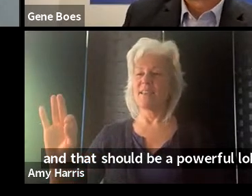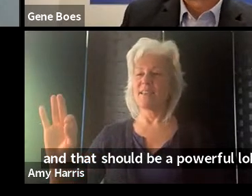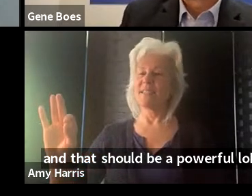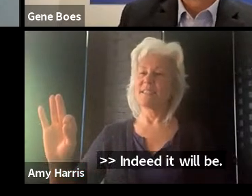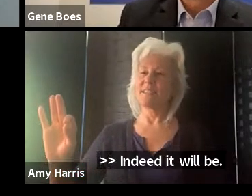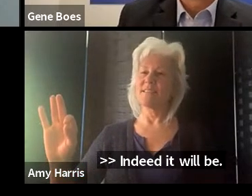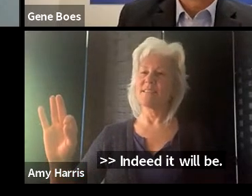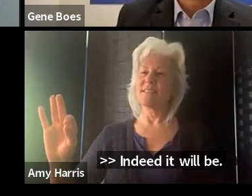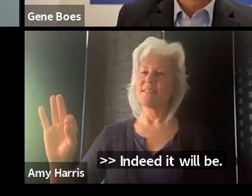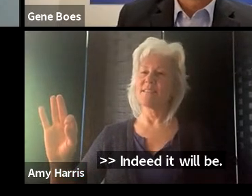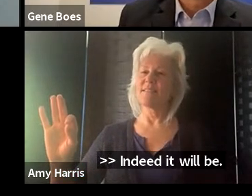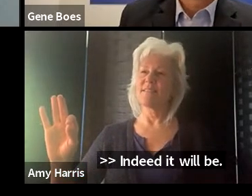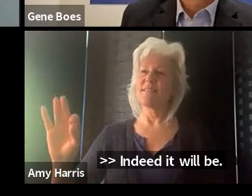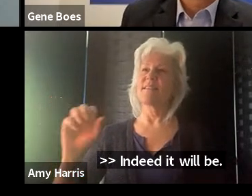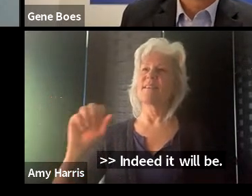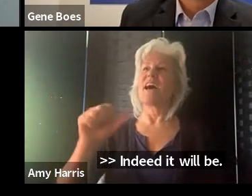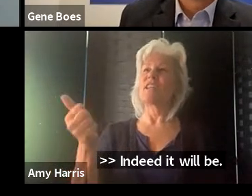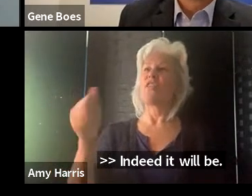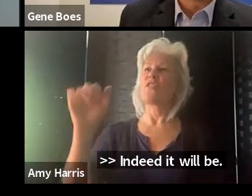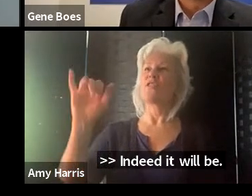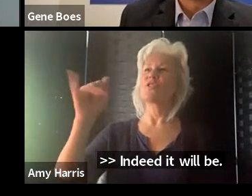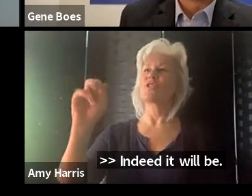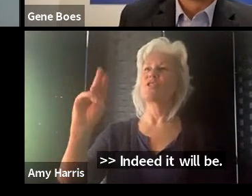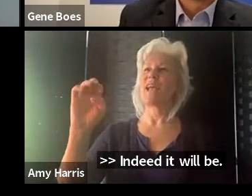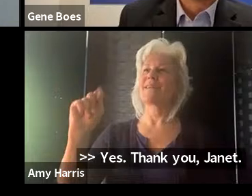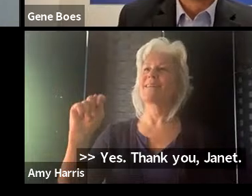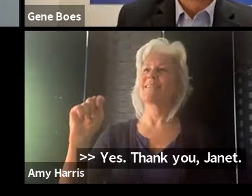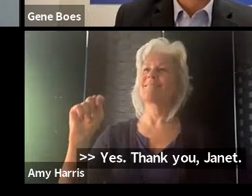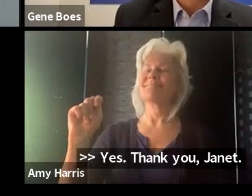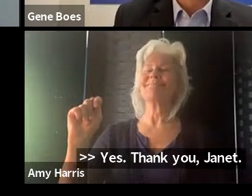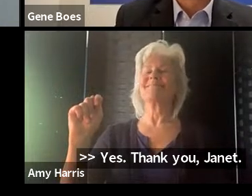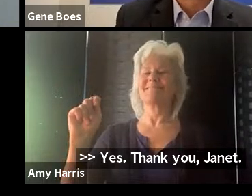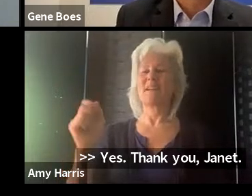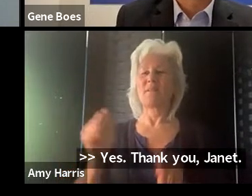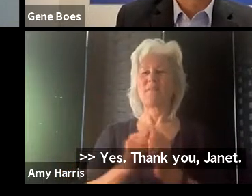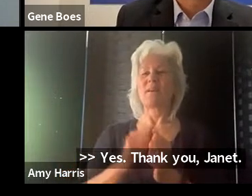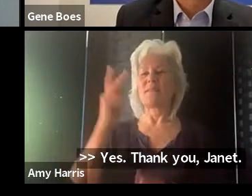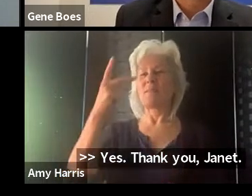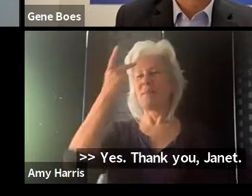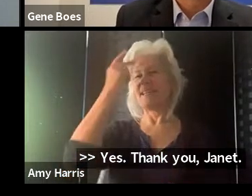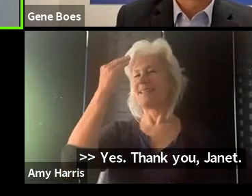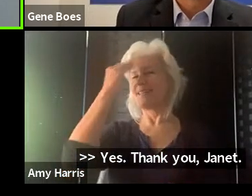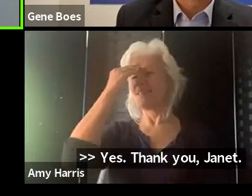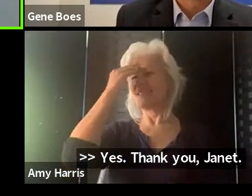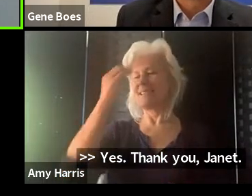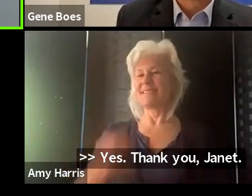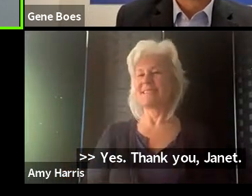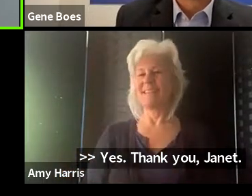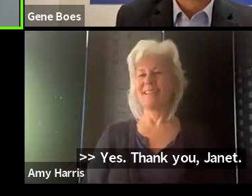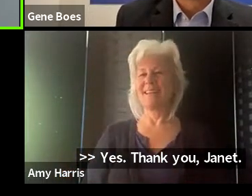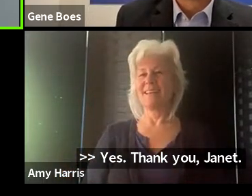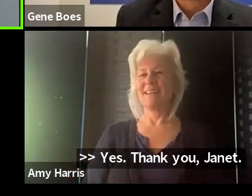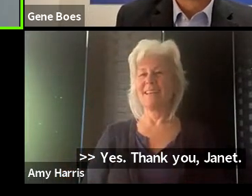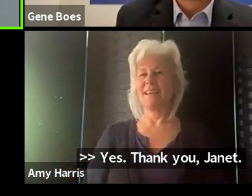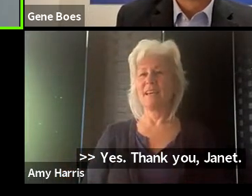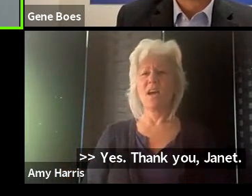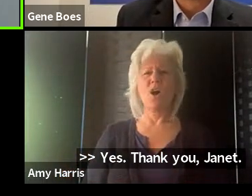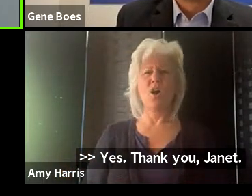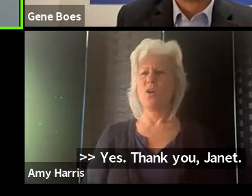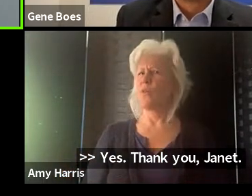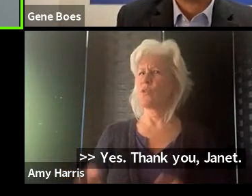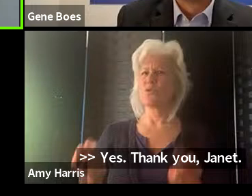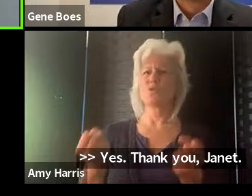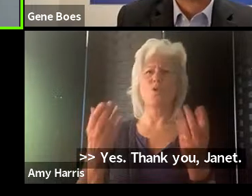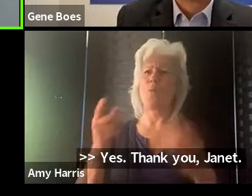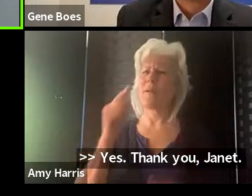the another Janet with the political savvy. That's going to be that there. Hard. They're out there. I